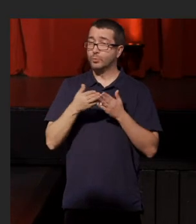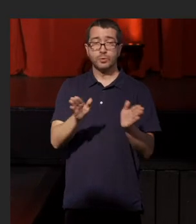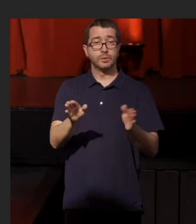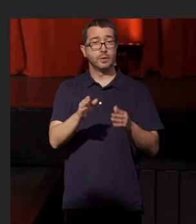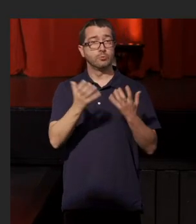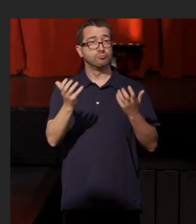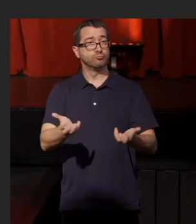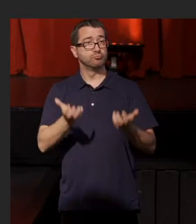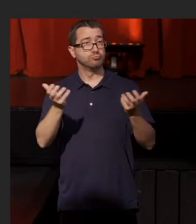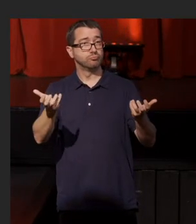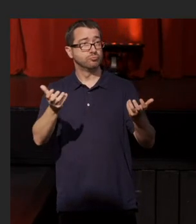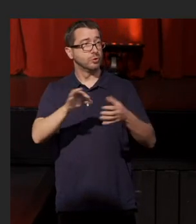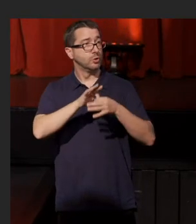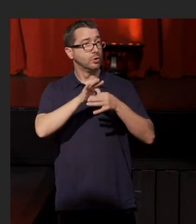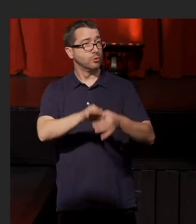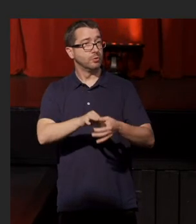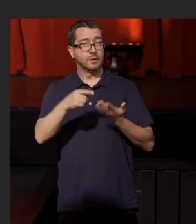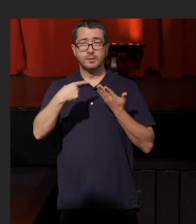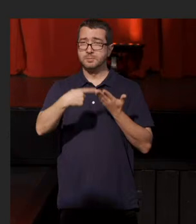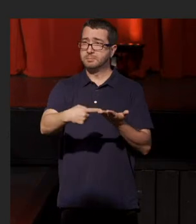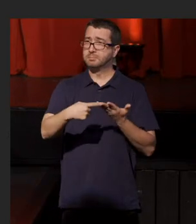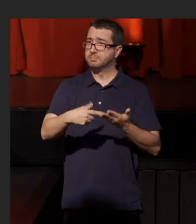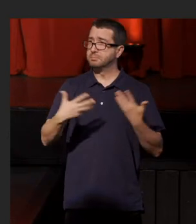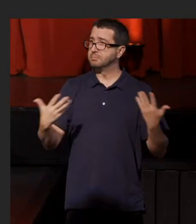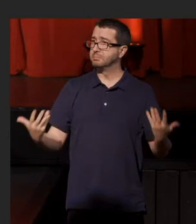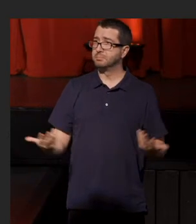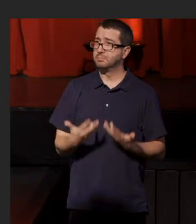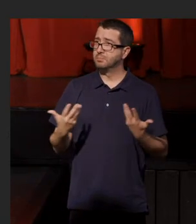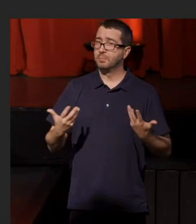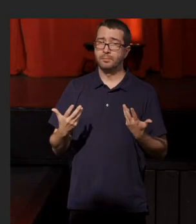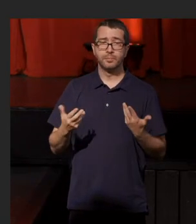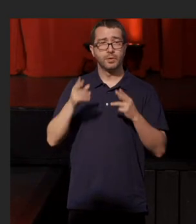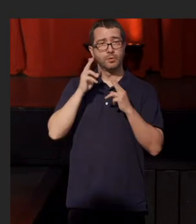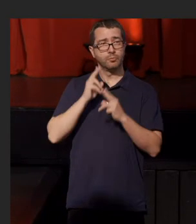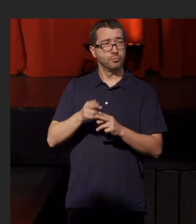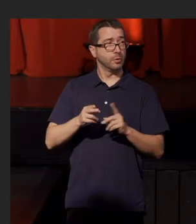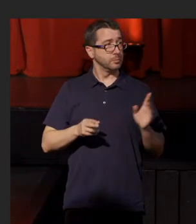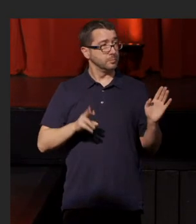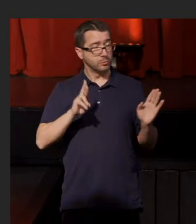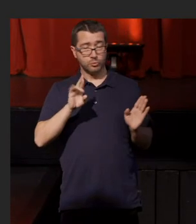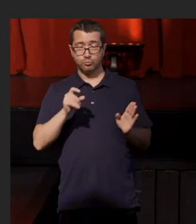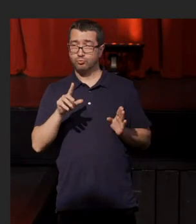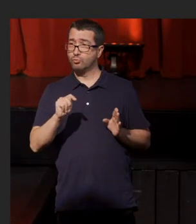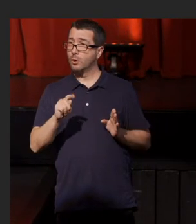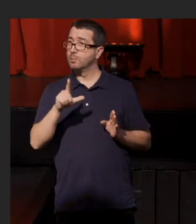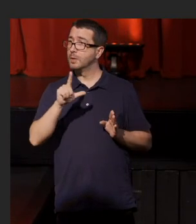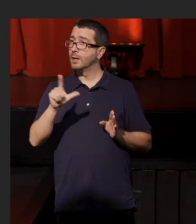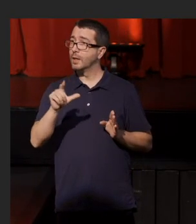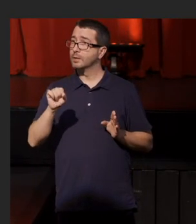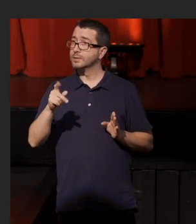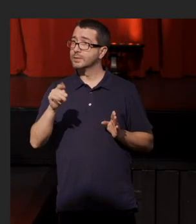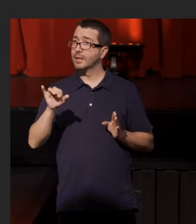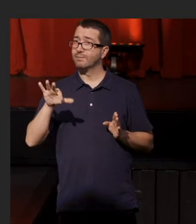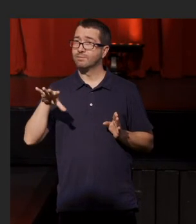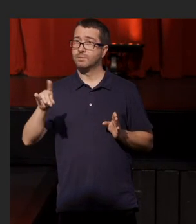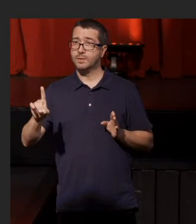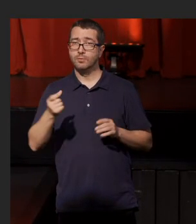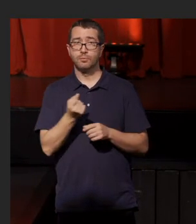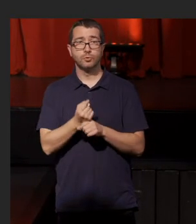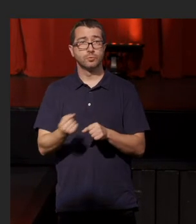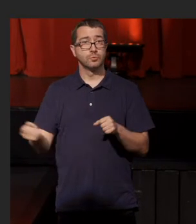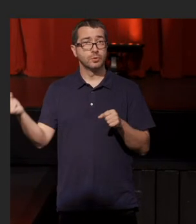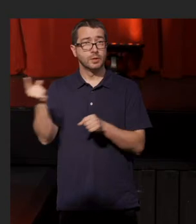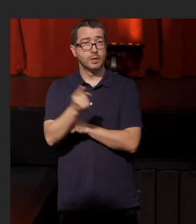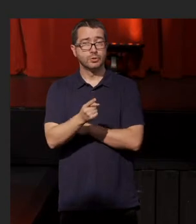evening, around what you would like the conversation in honor of Robert L. Stanfield to be next year, please reach out